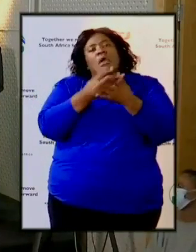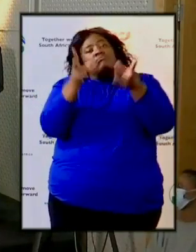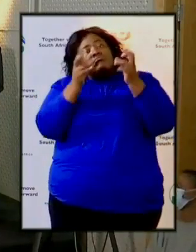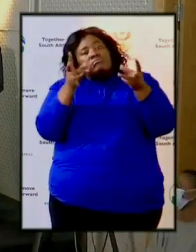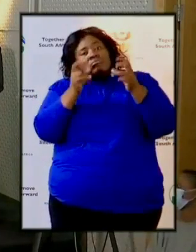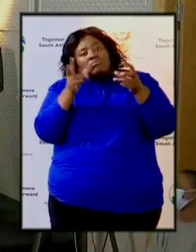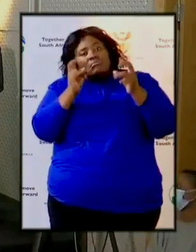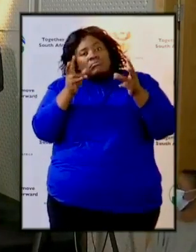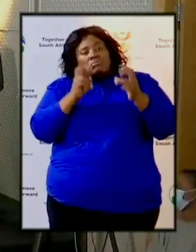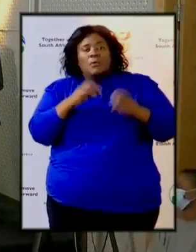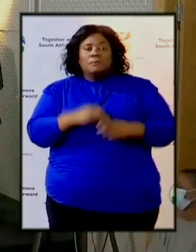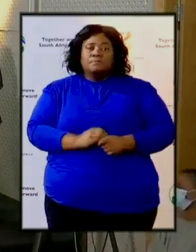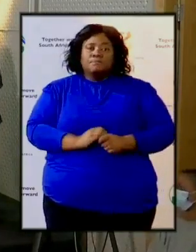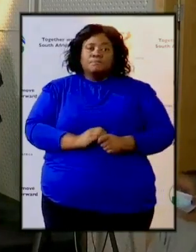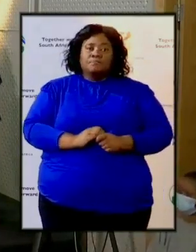information?